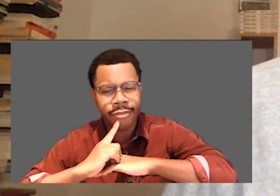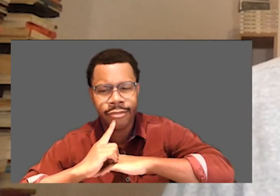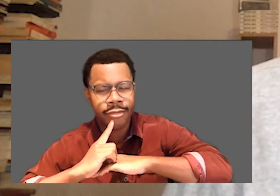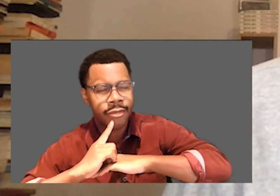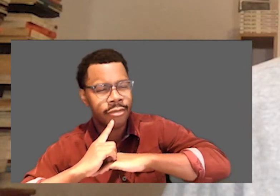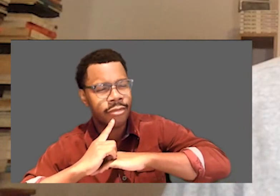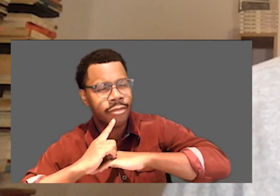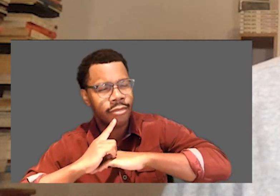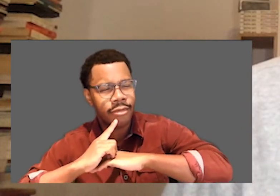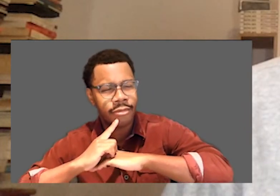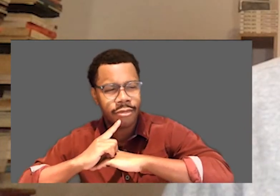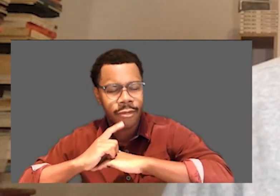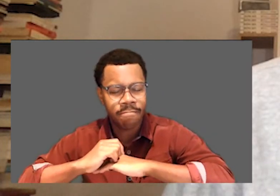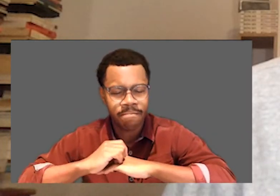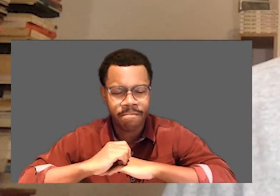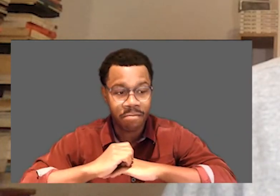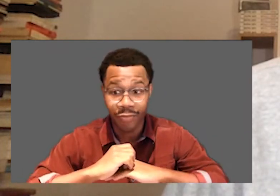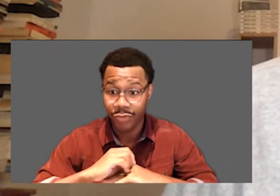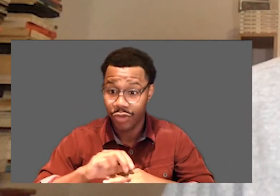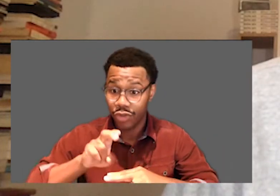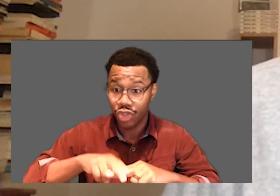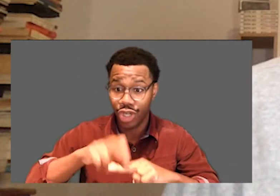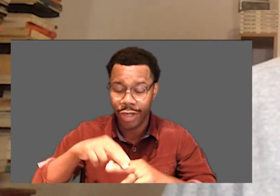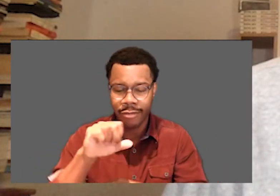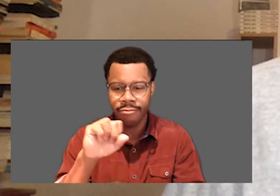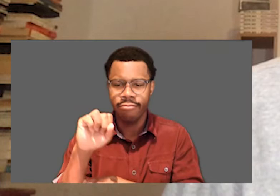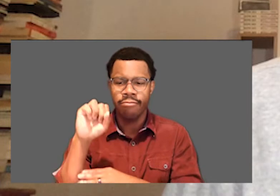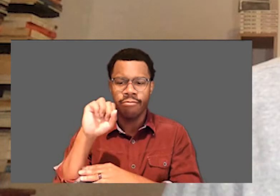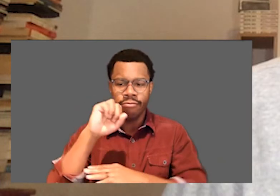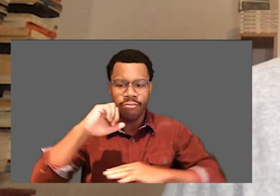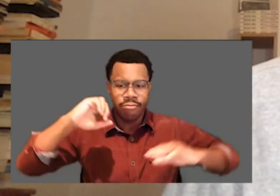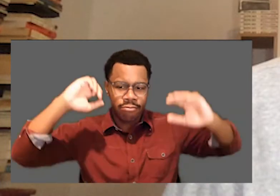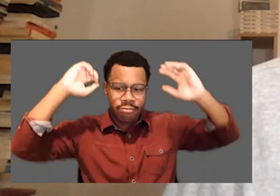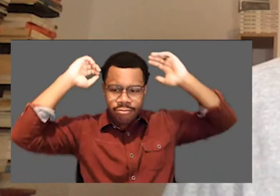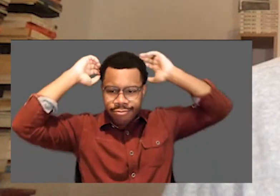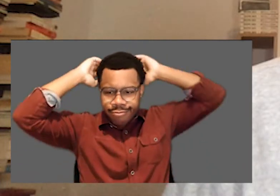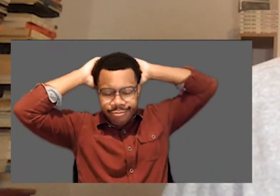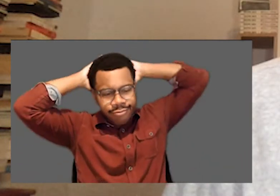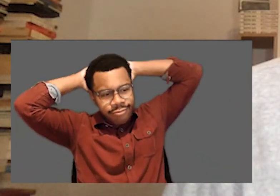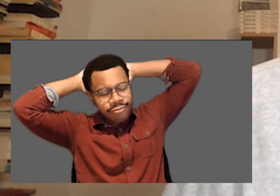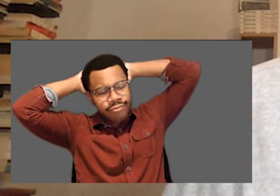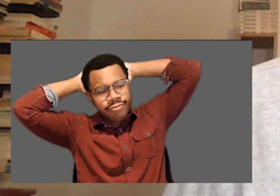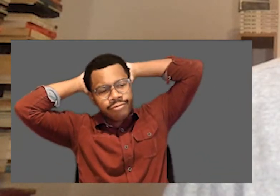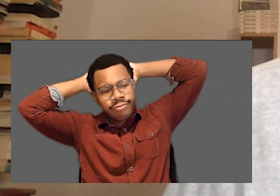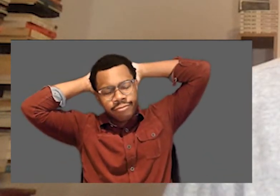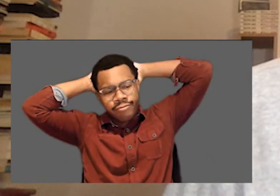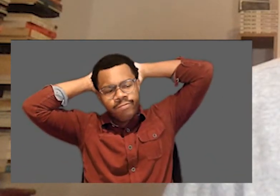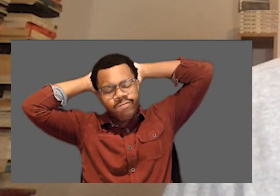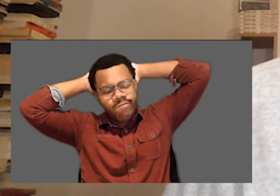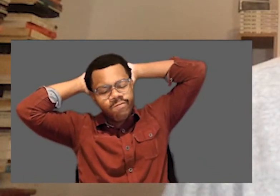to tell. Then he leaned back in his chair and enjoyed his hands behind his head, contemplating the day